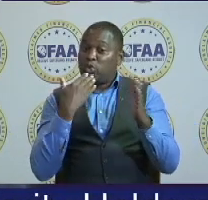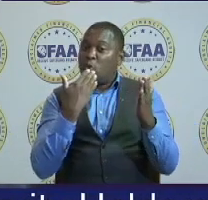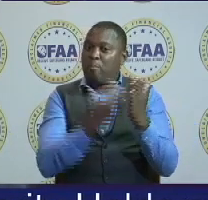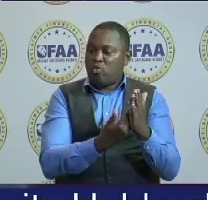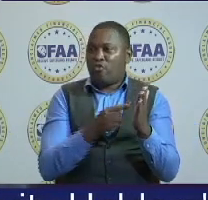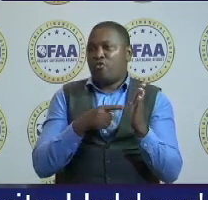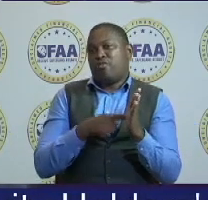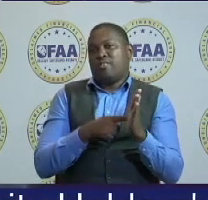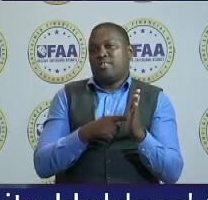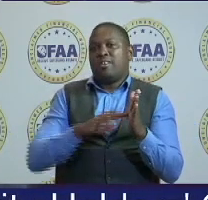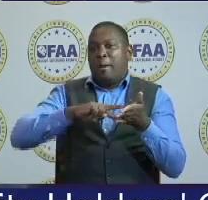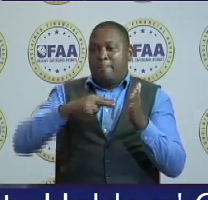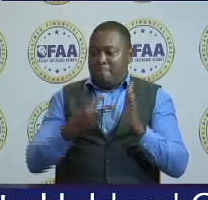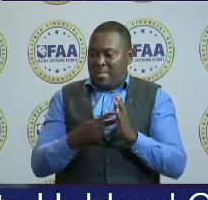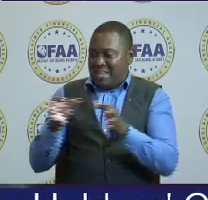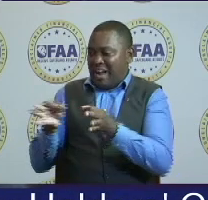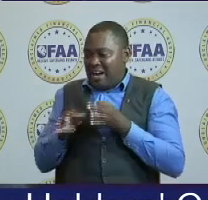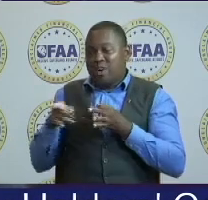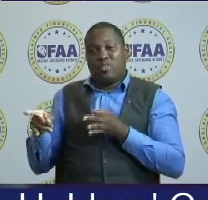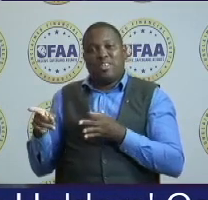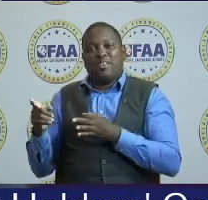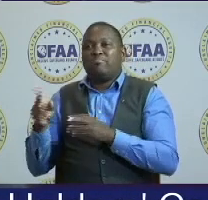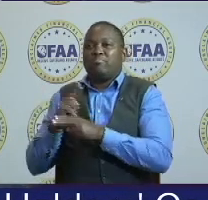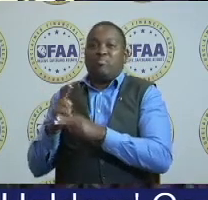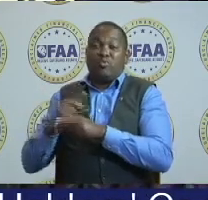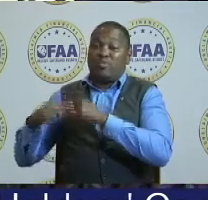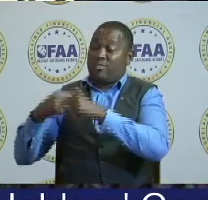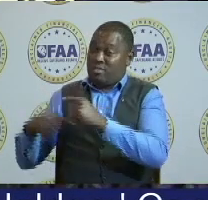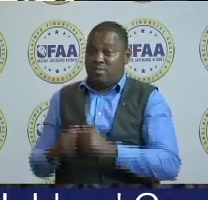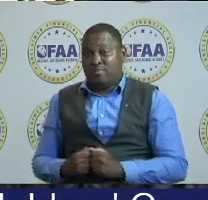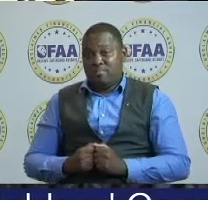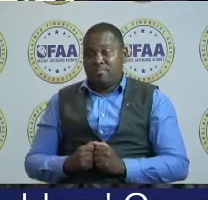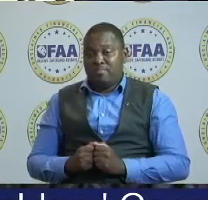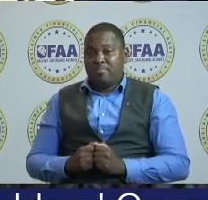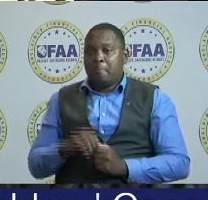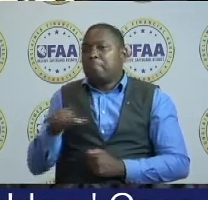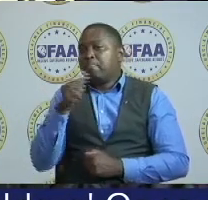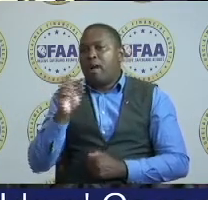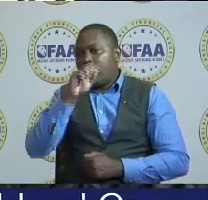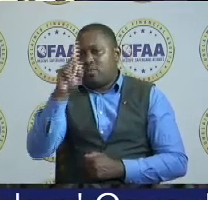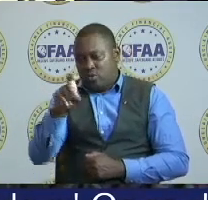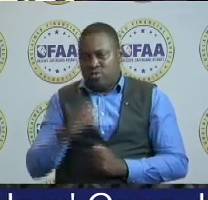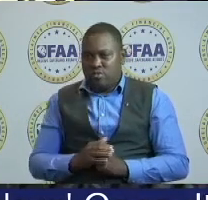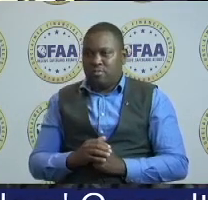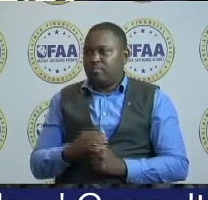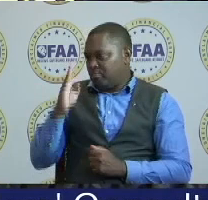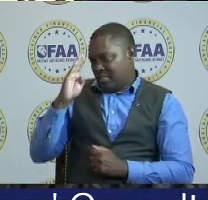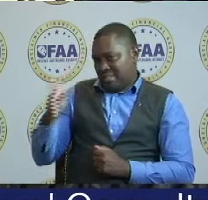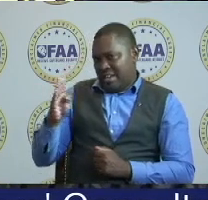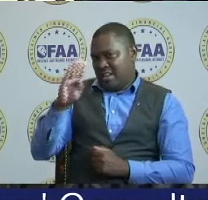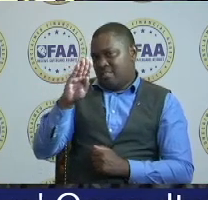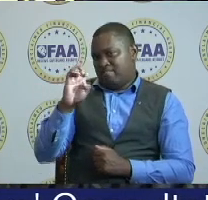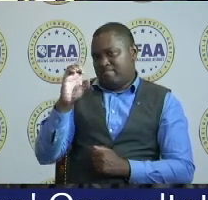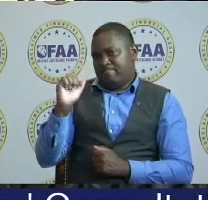being active. All right, thank you so much. Just in the interest of time, there's just one question which I believe is directed to Beatrice, and